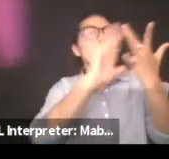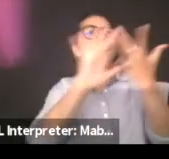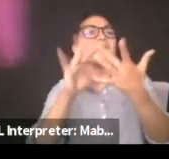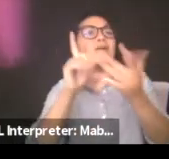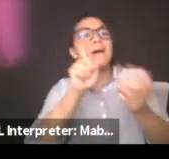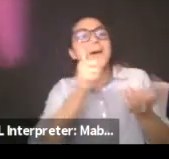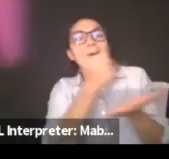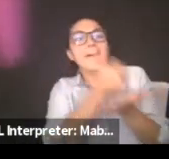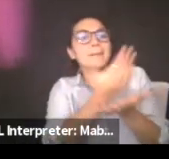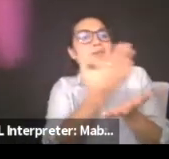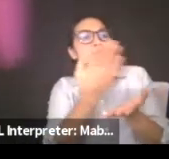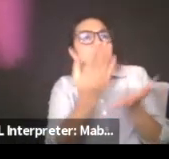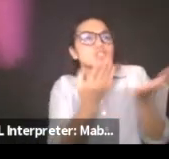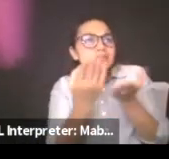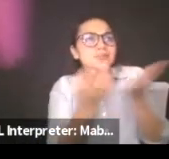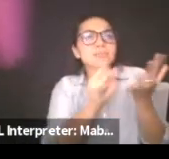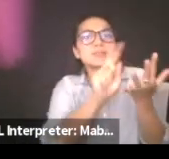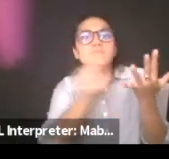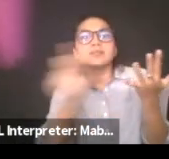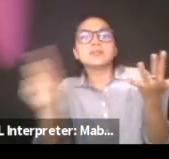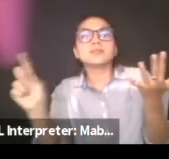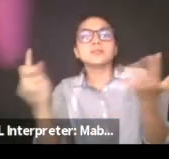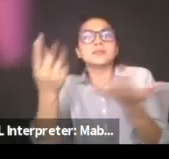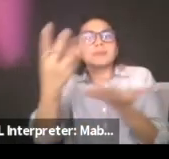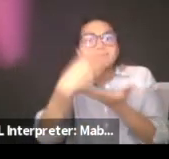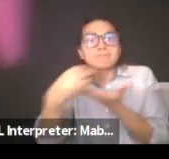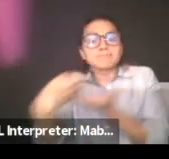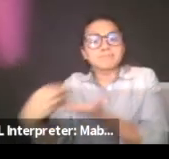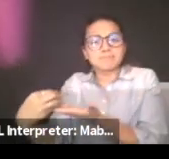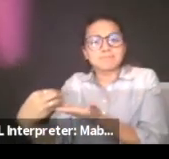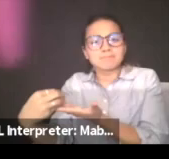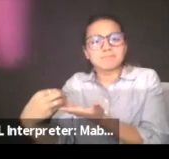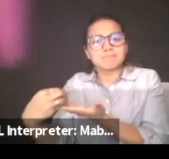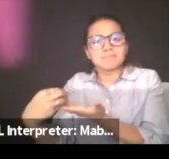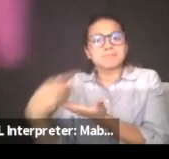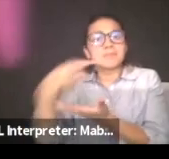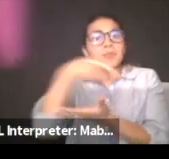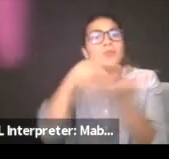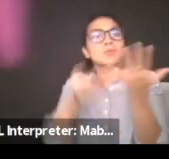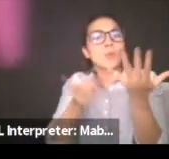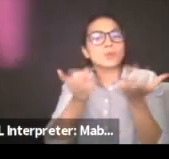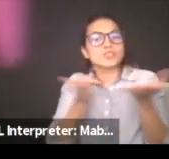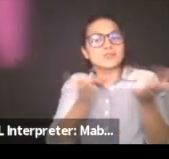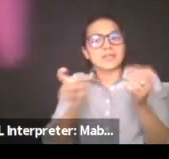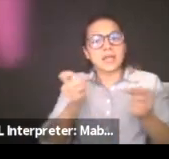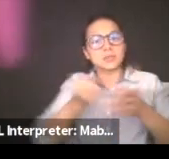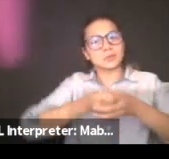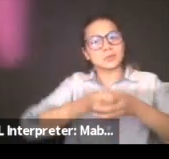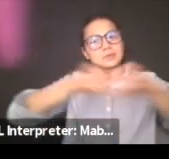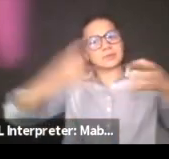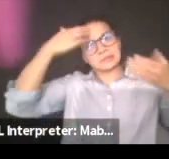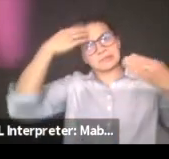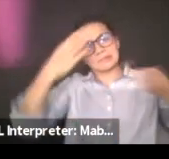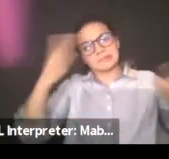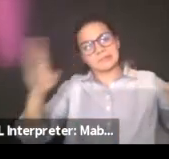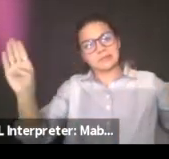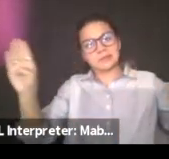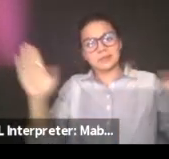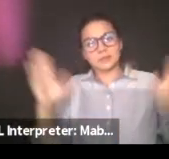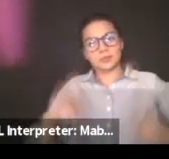and collectives, they had to expand to really meet the growing need of services. And it wasn't